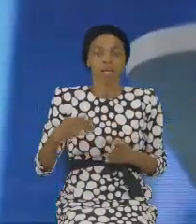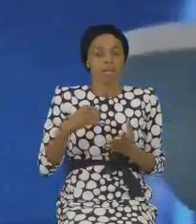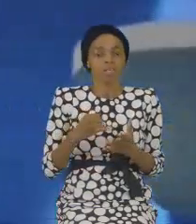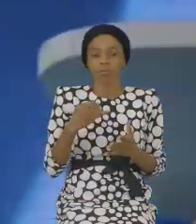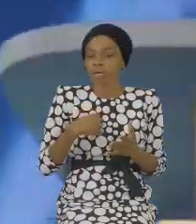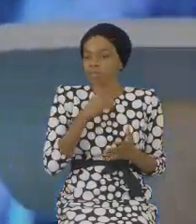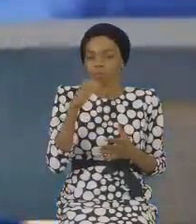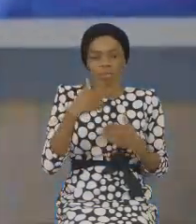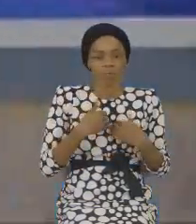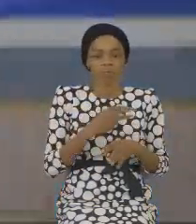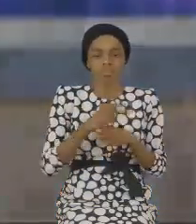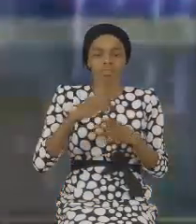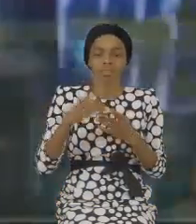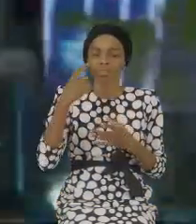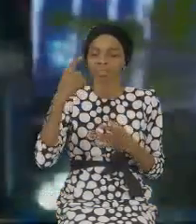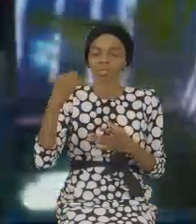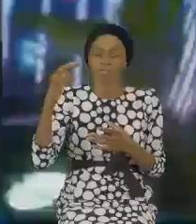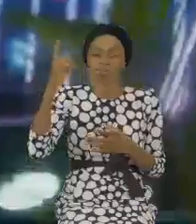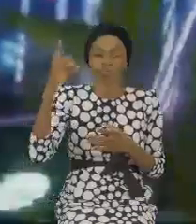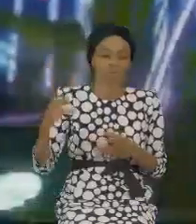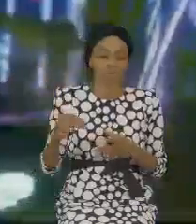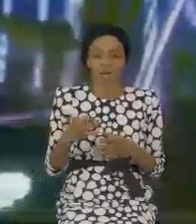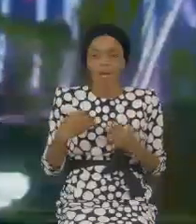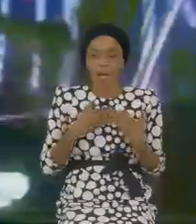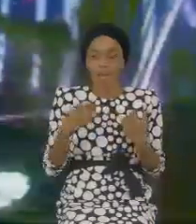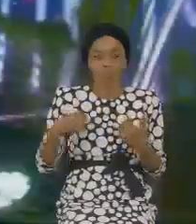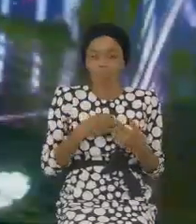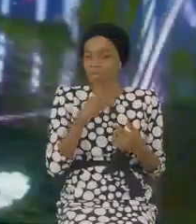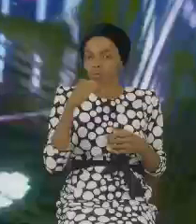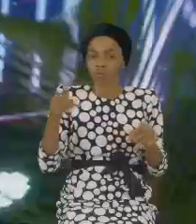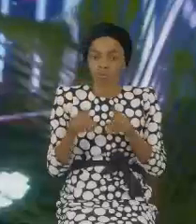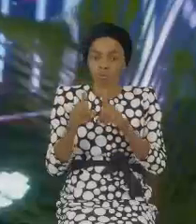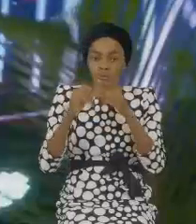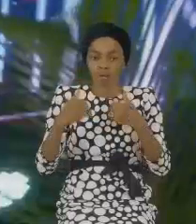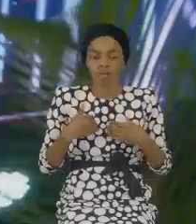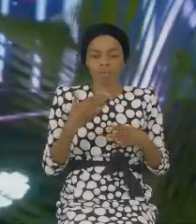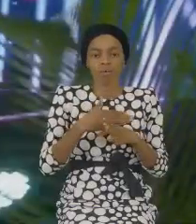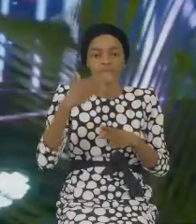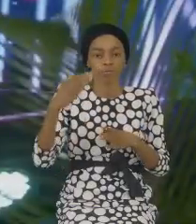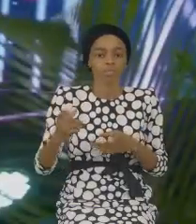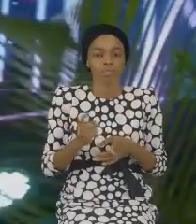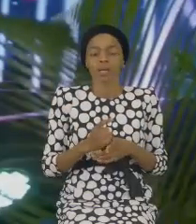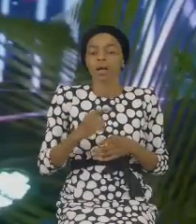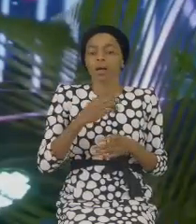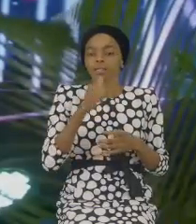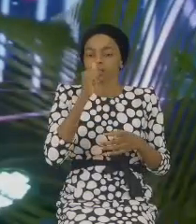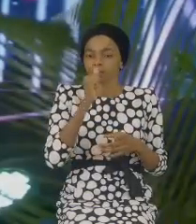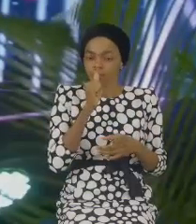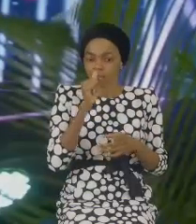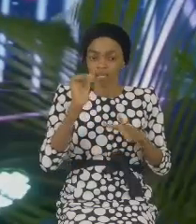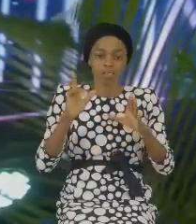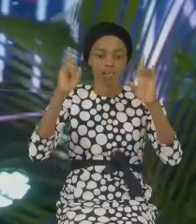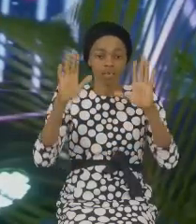of God, and neither can we have a complete and excellent enduring ministry in